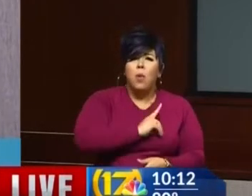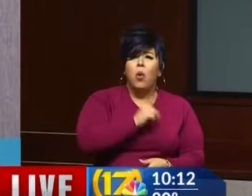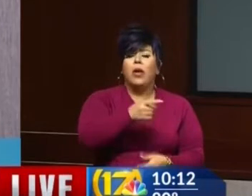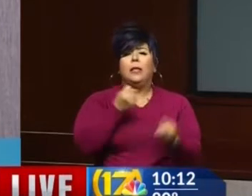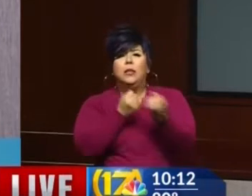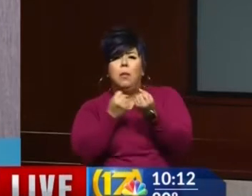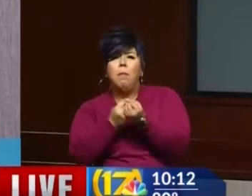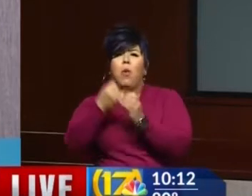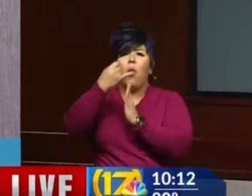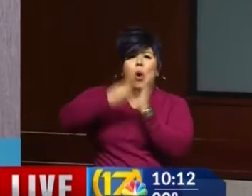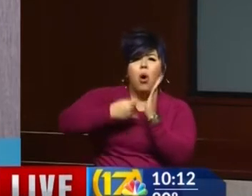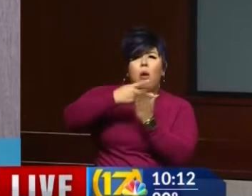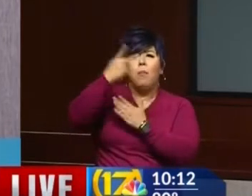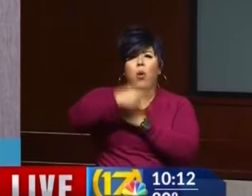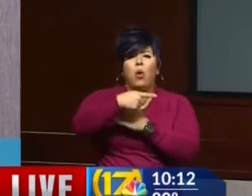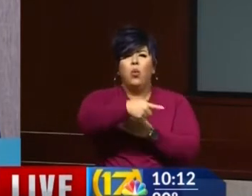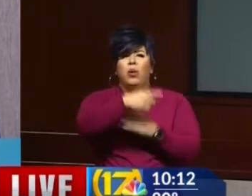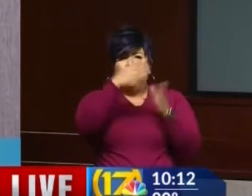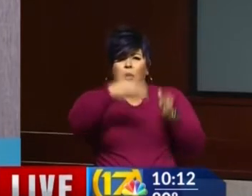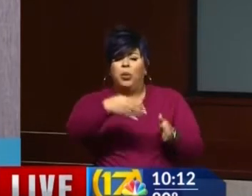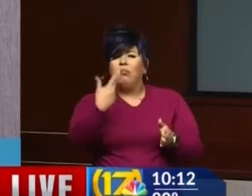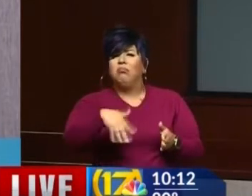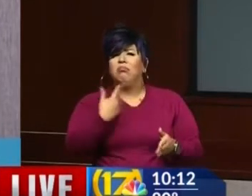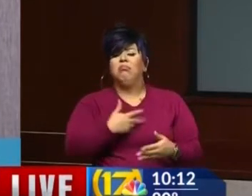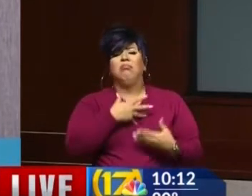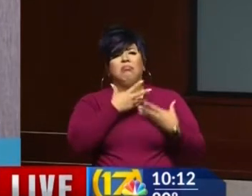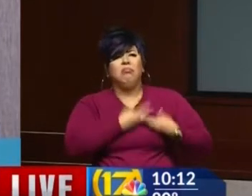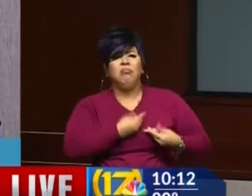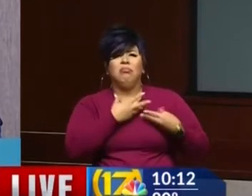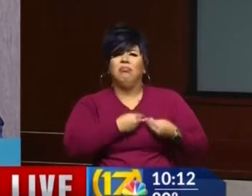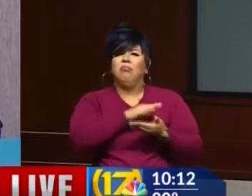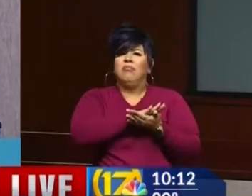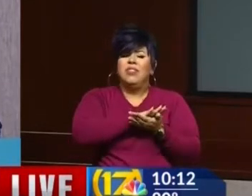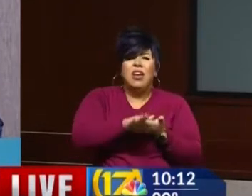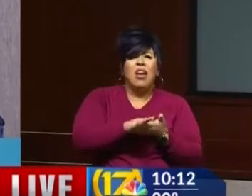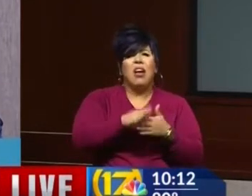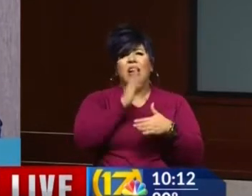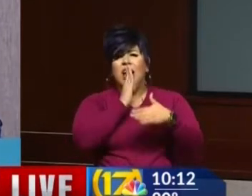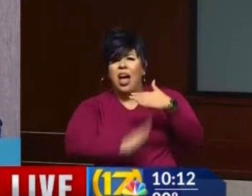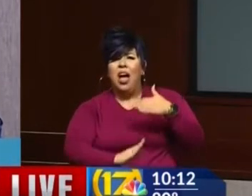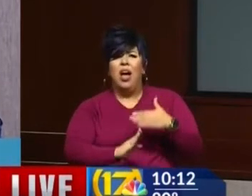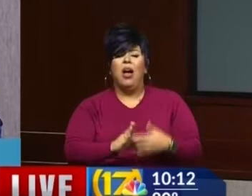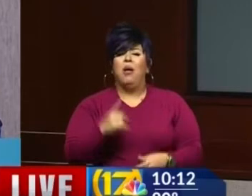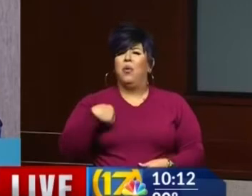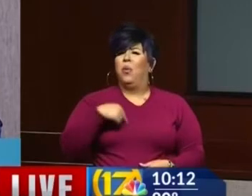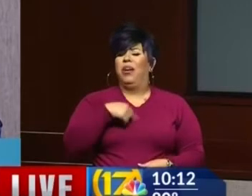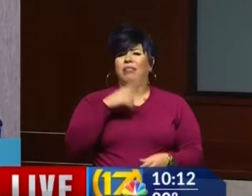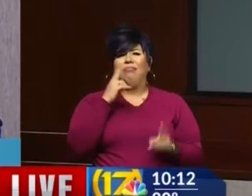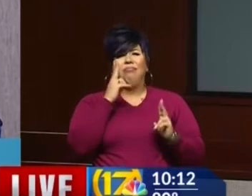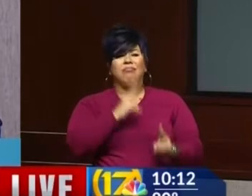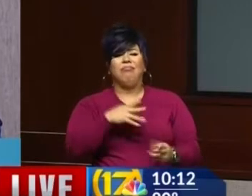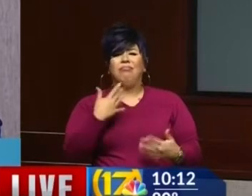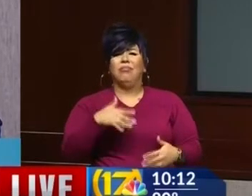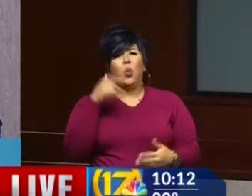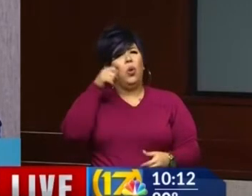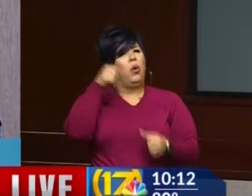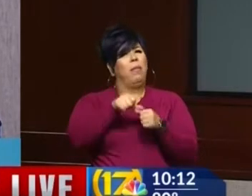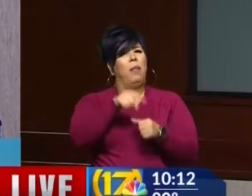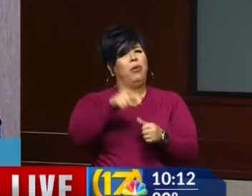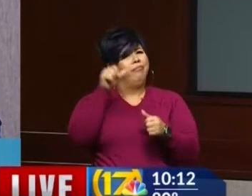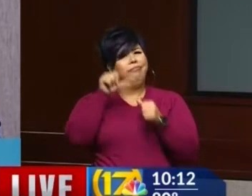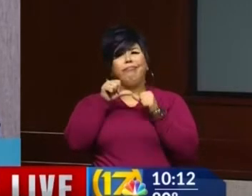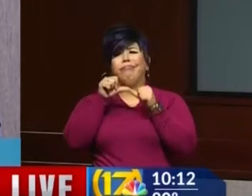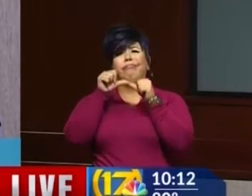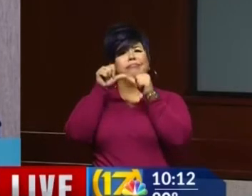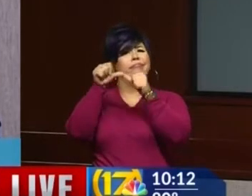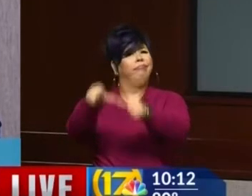arts. He was a kind, generous, and humble man, and he'll be remembered for his contributions to our community, his leadership